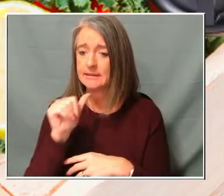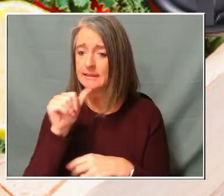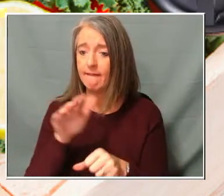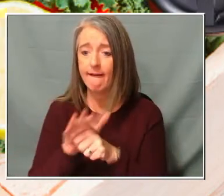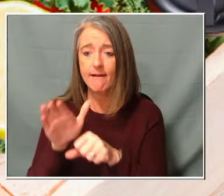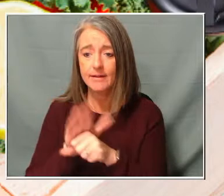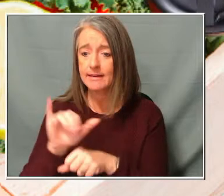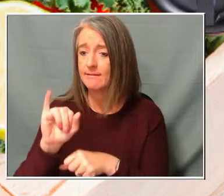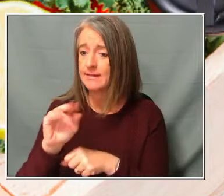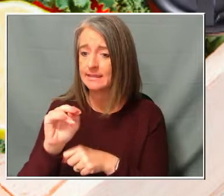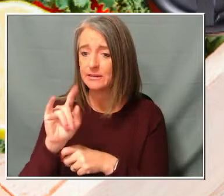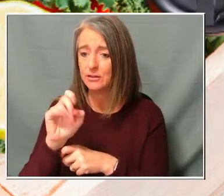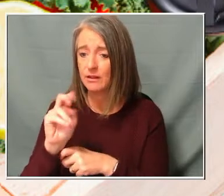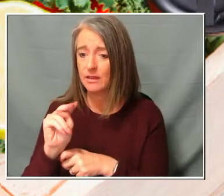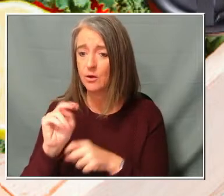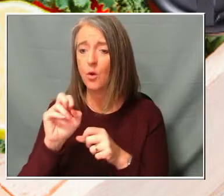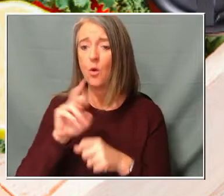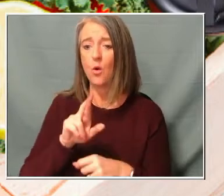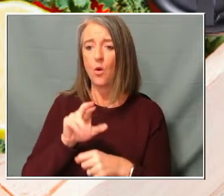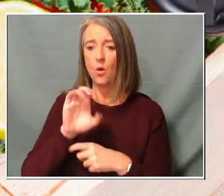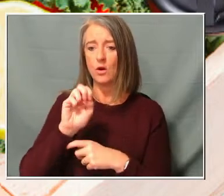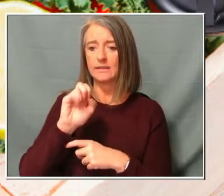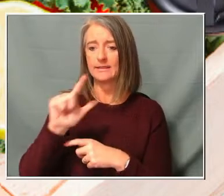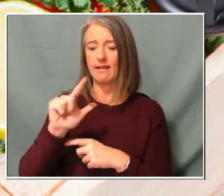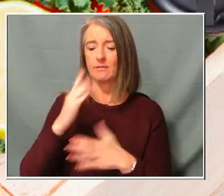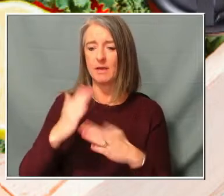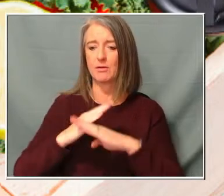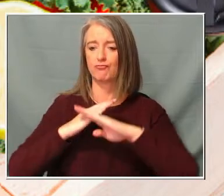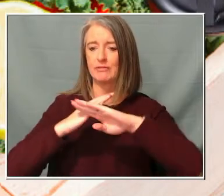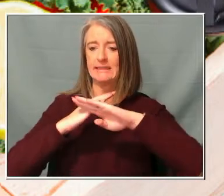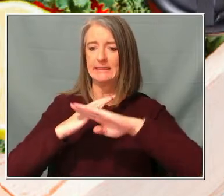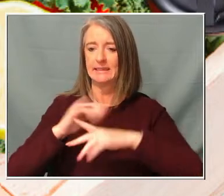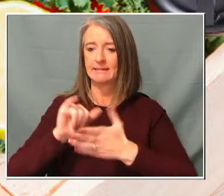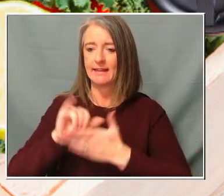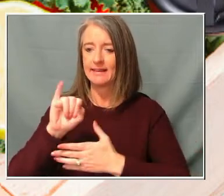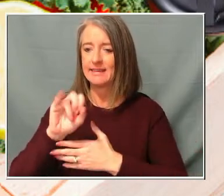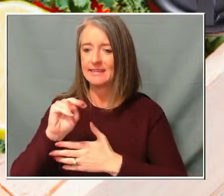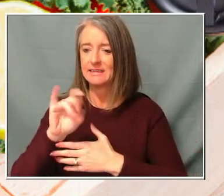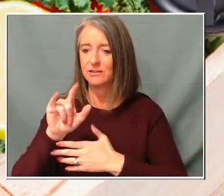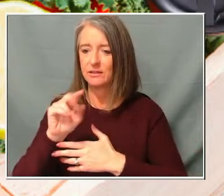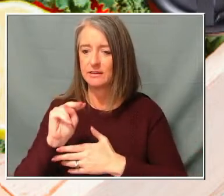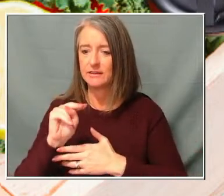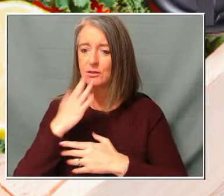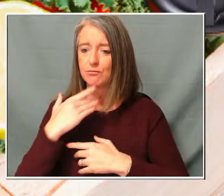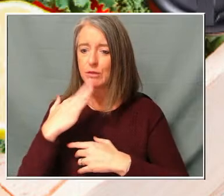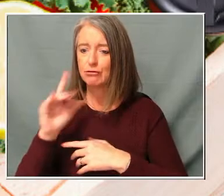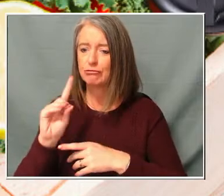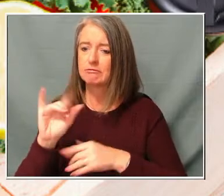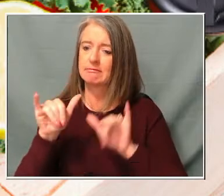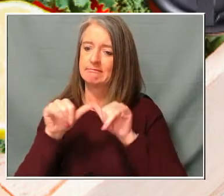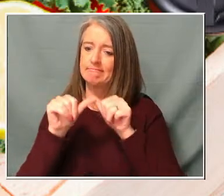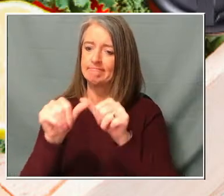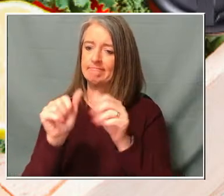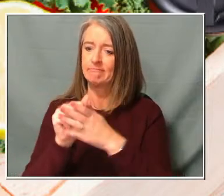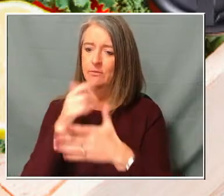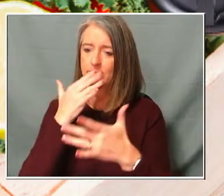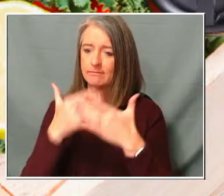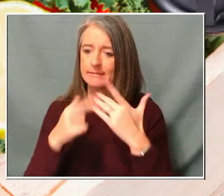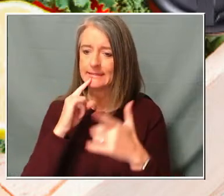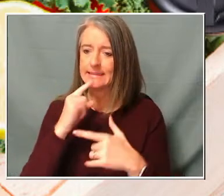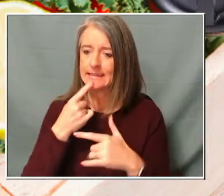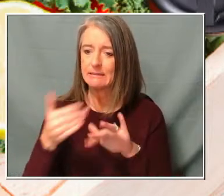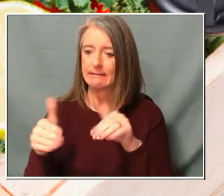insulin or your cells may resist the insulin. So your blood sugar stays in the blood. That can lead to serious and sometimes